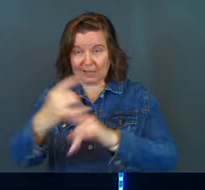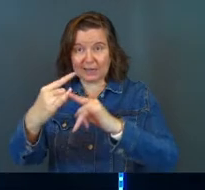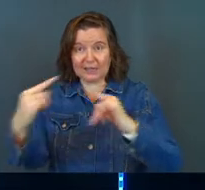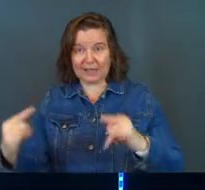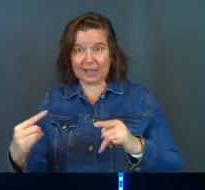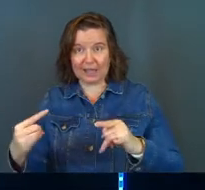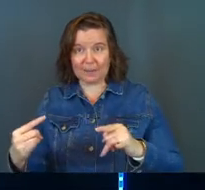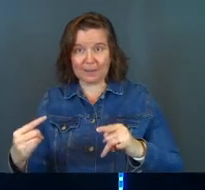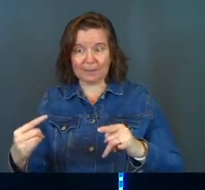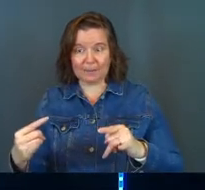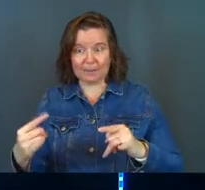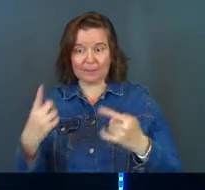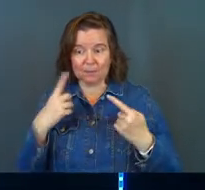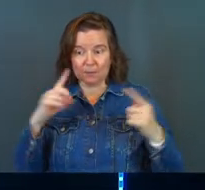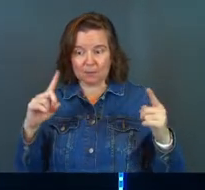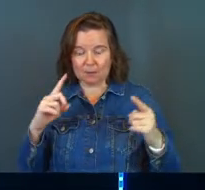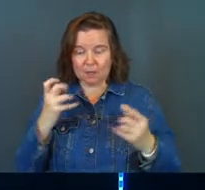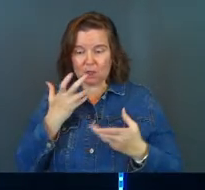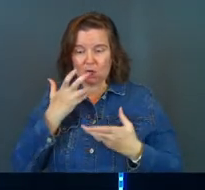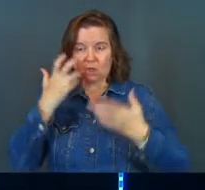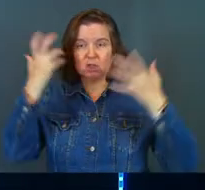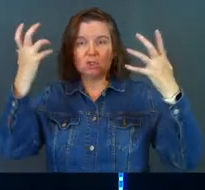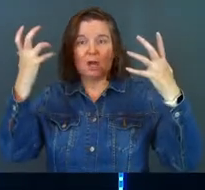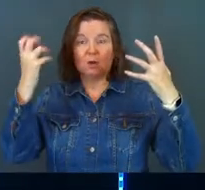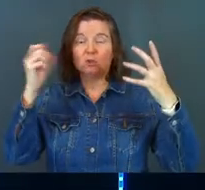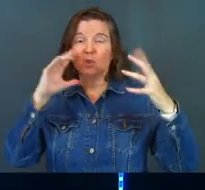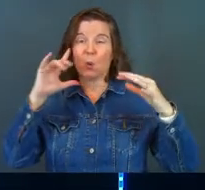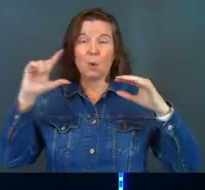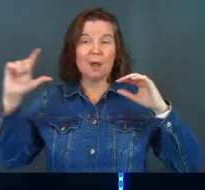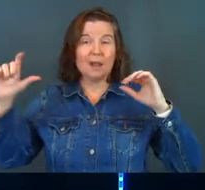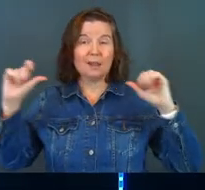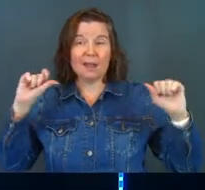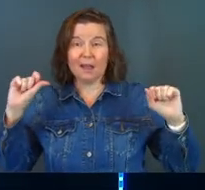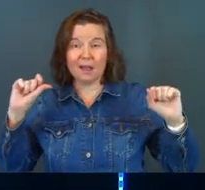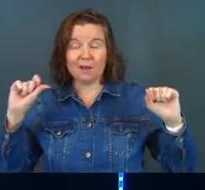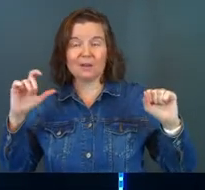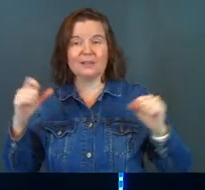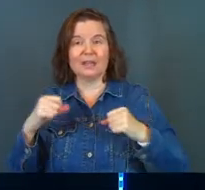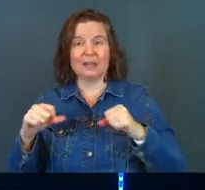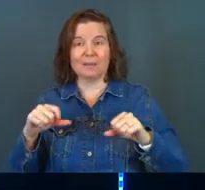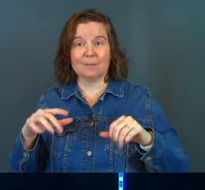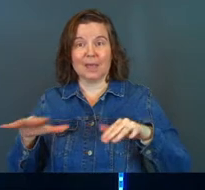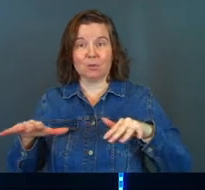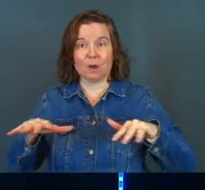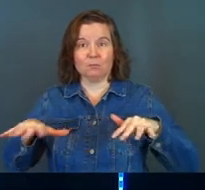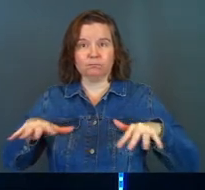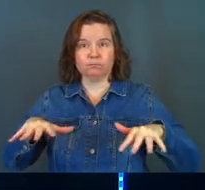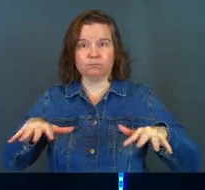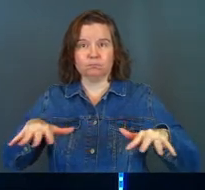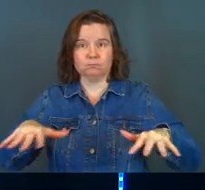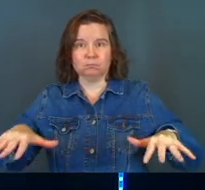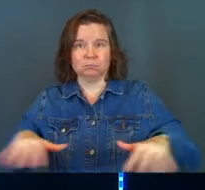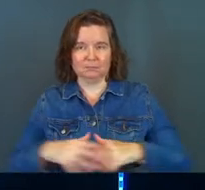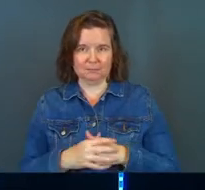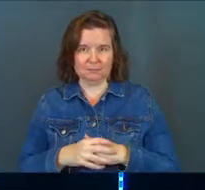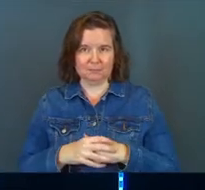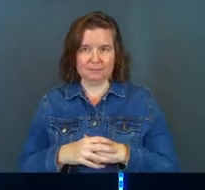camp, because they got it back, their shout of joy was so loud that it made the ground shake.